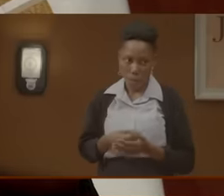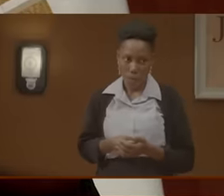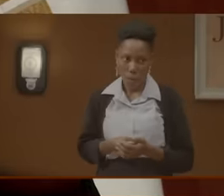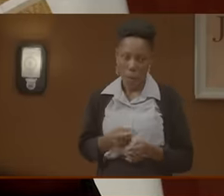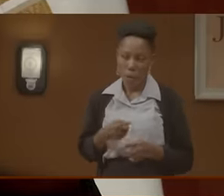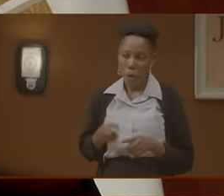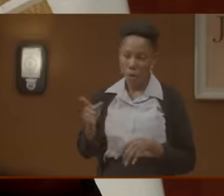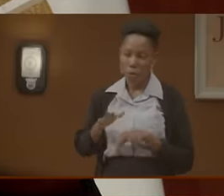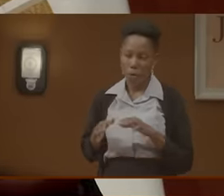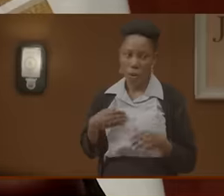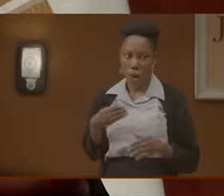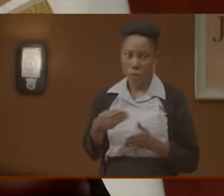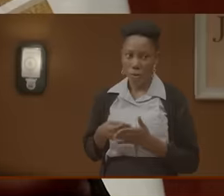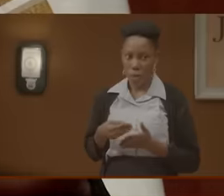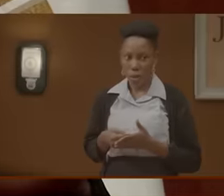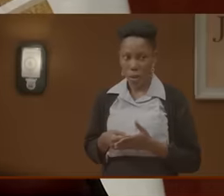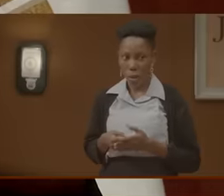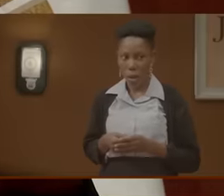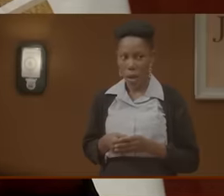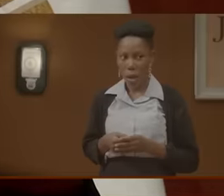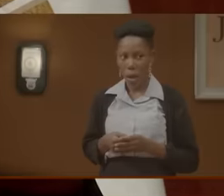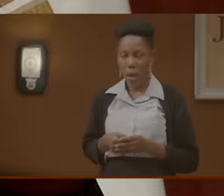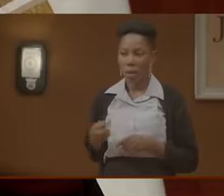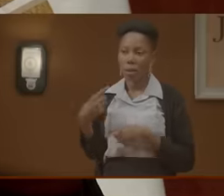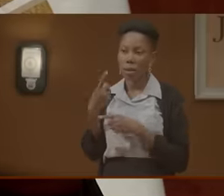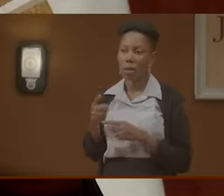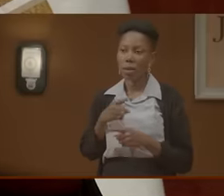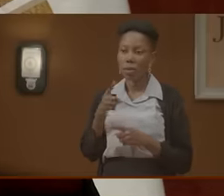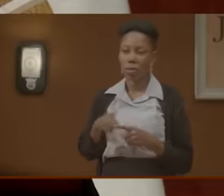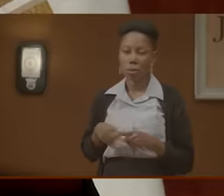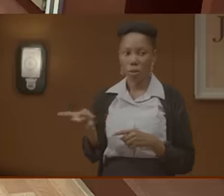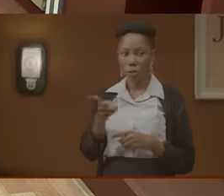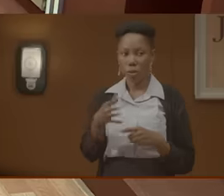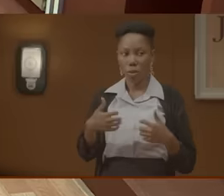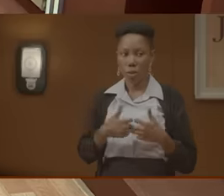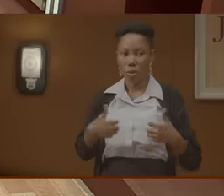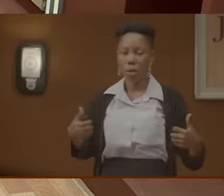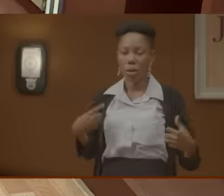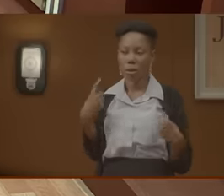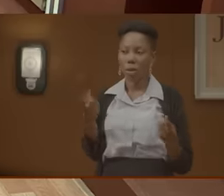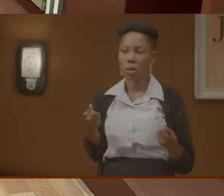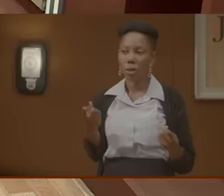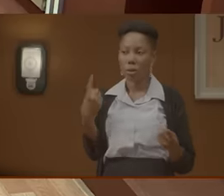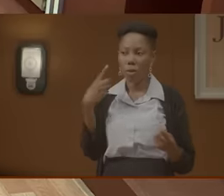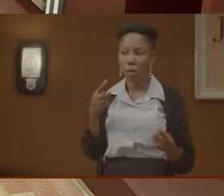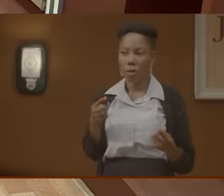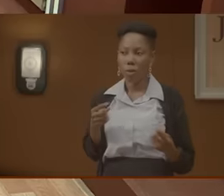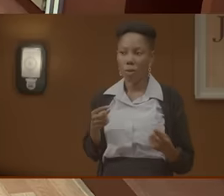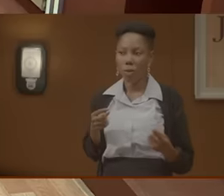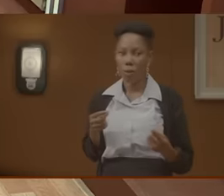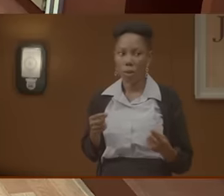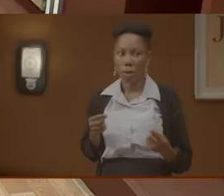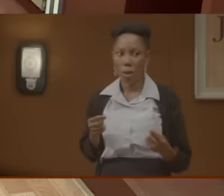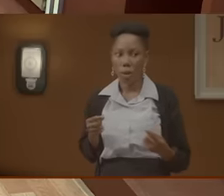But if you are not making income, what happens? How long have you been apart? For our shop. You've stayed apart now for about 4 or 5 months. For our